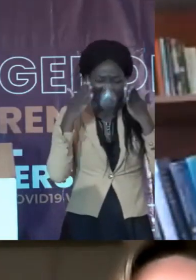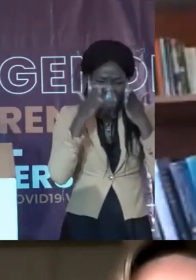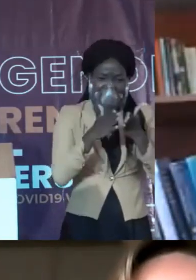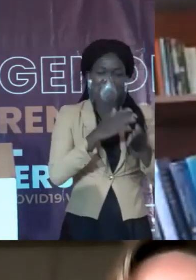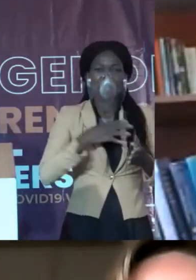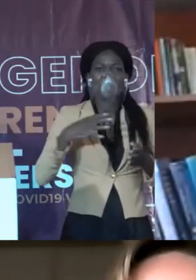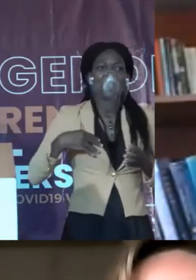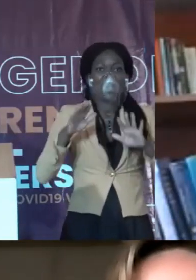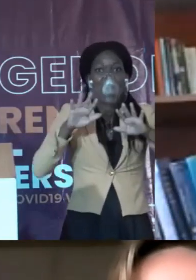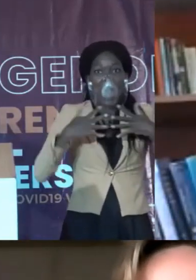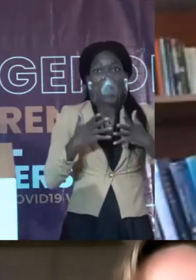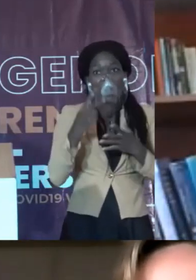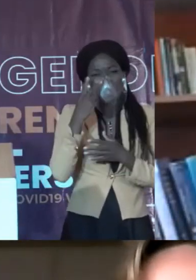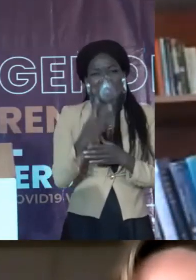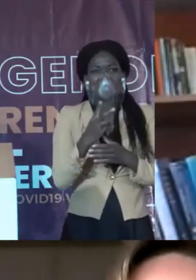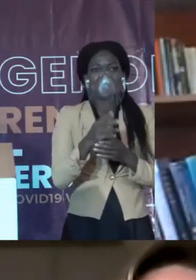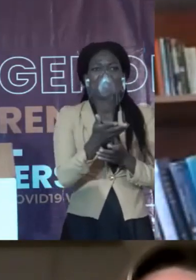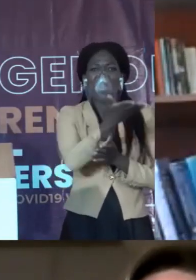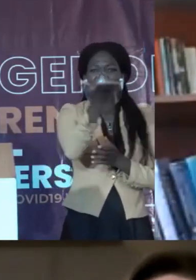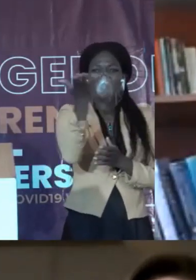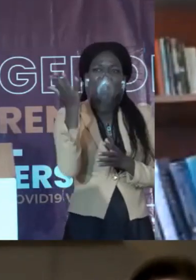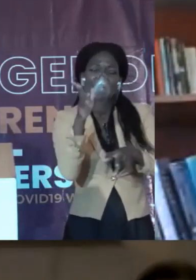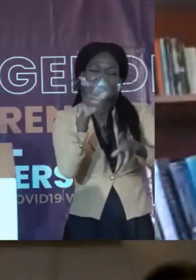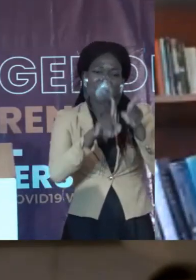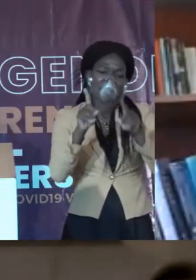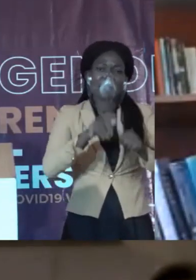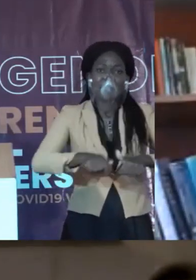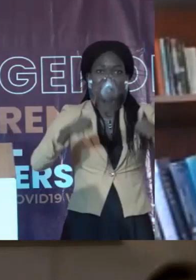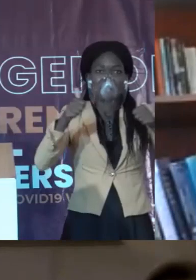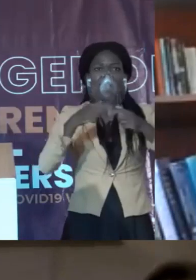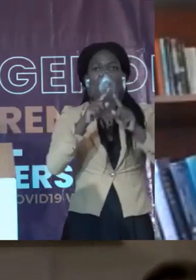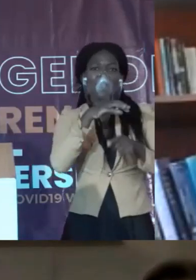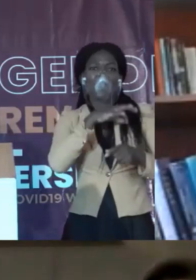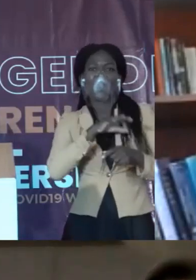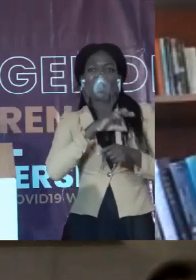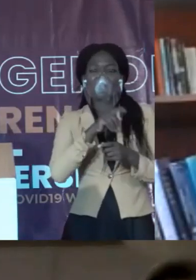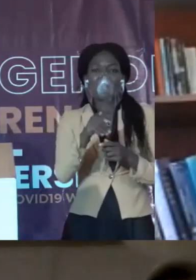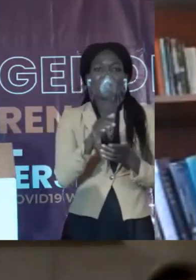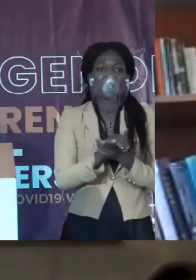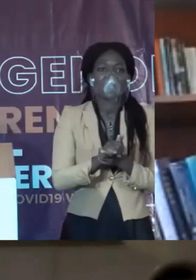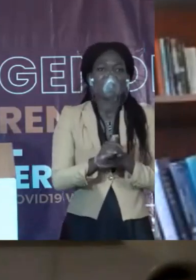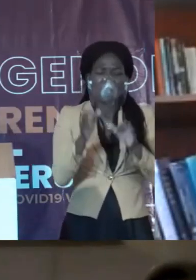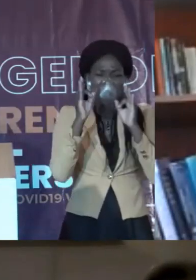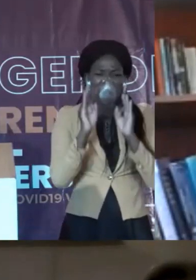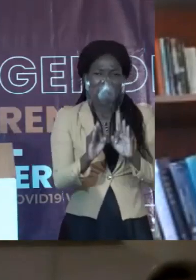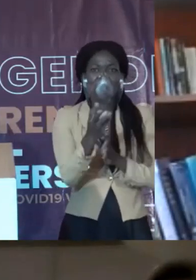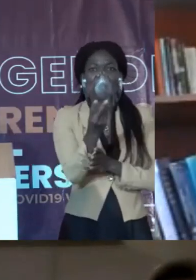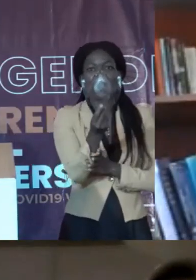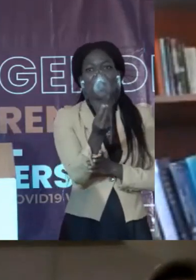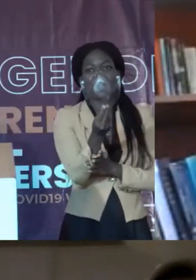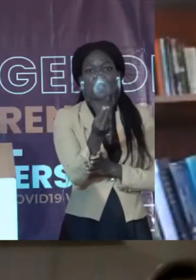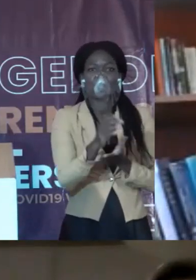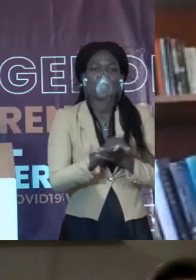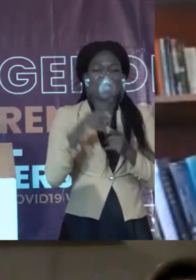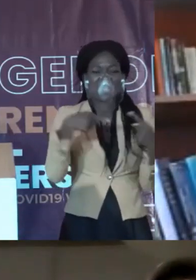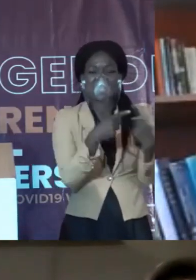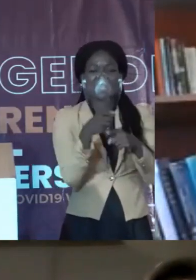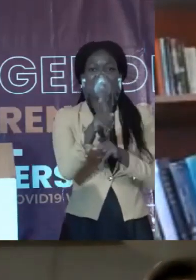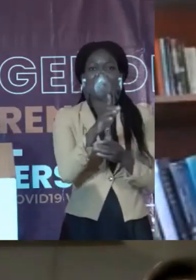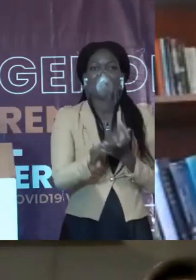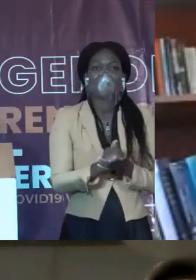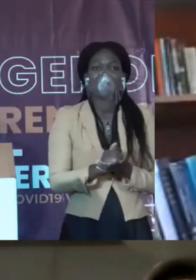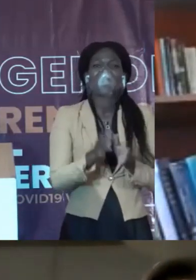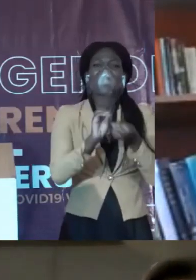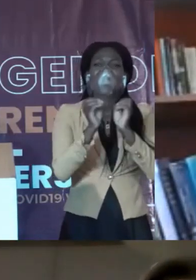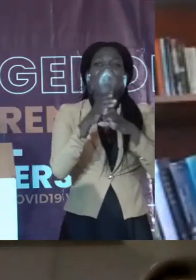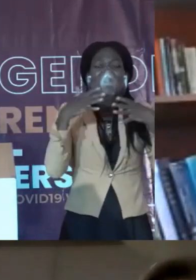we ensure that everyone is participating, everyone is able to benefit from the formal financial system? What strategies